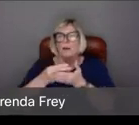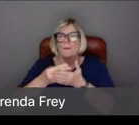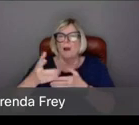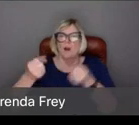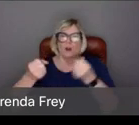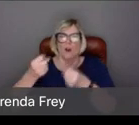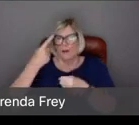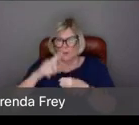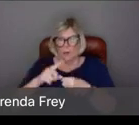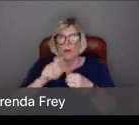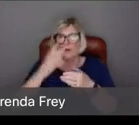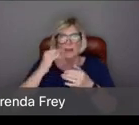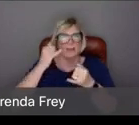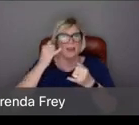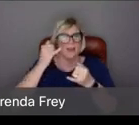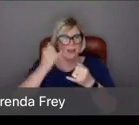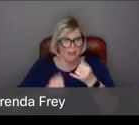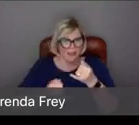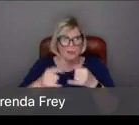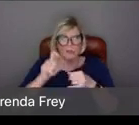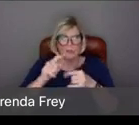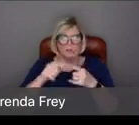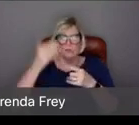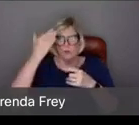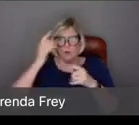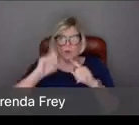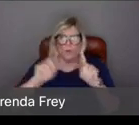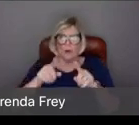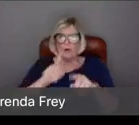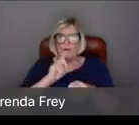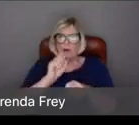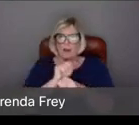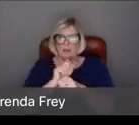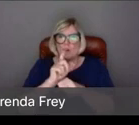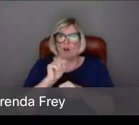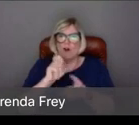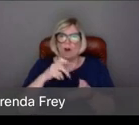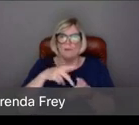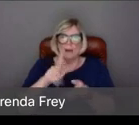this is why. Because at the end of the day, you need to know, what are you actually paying for that loan.